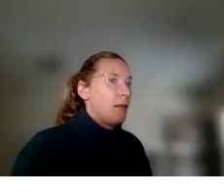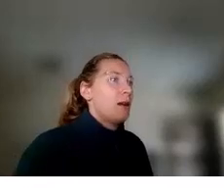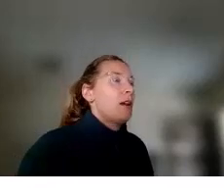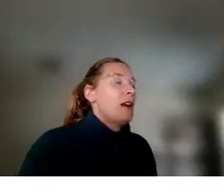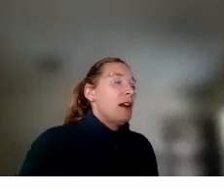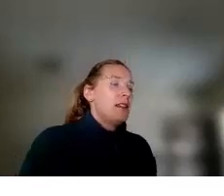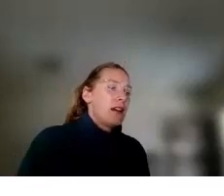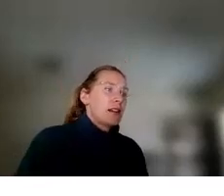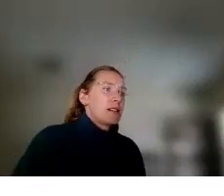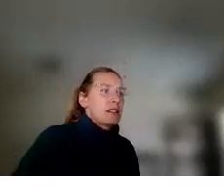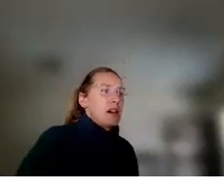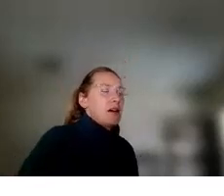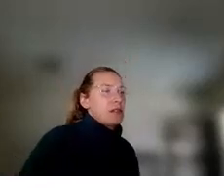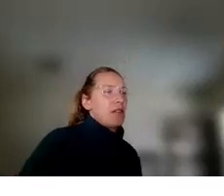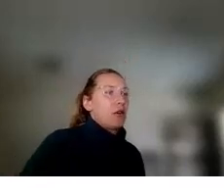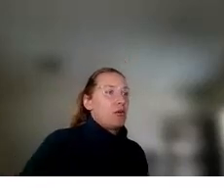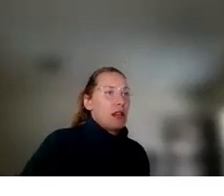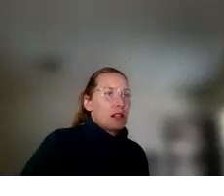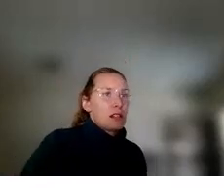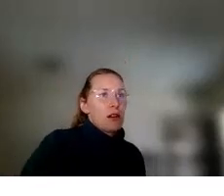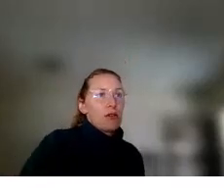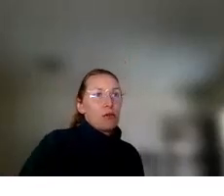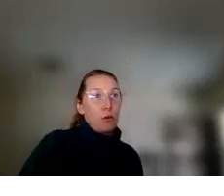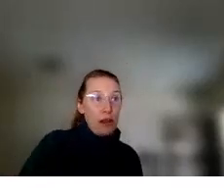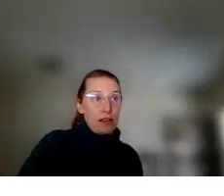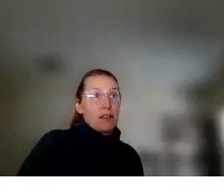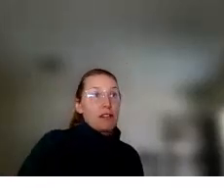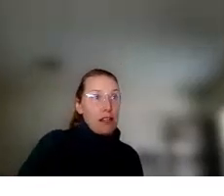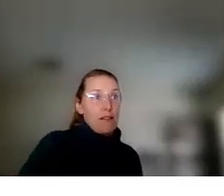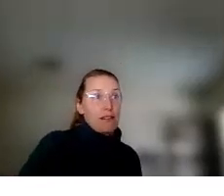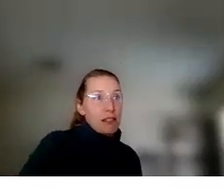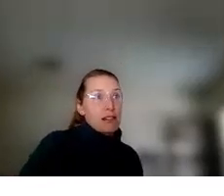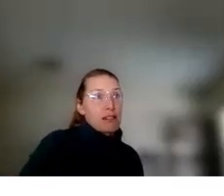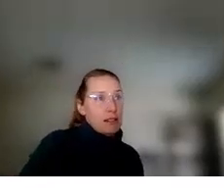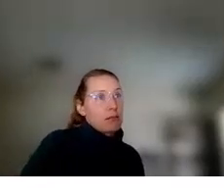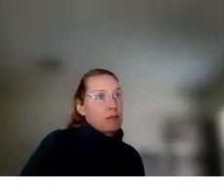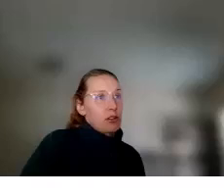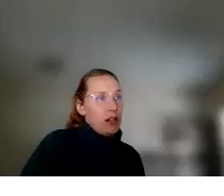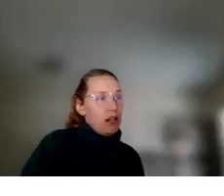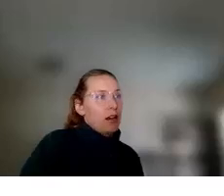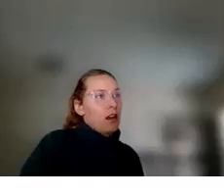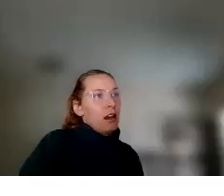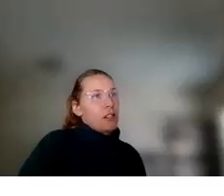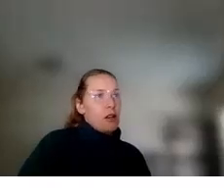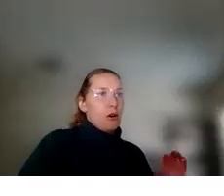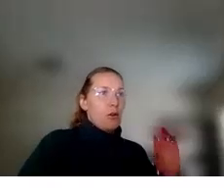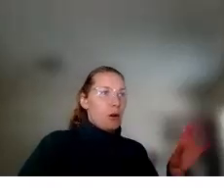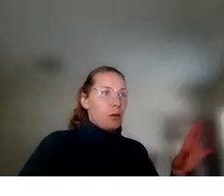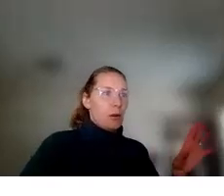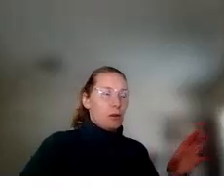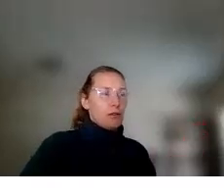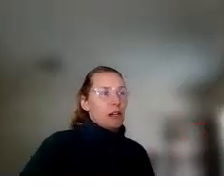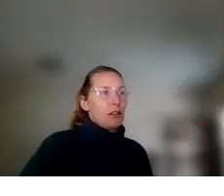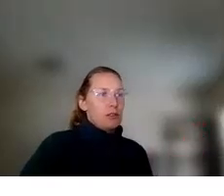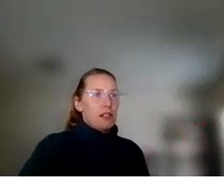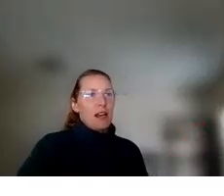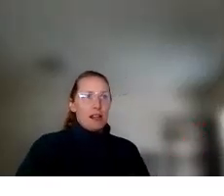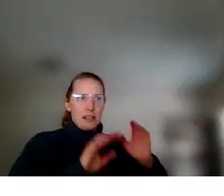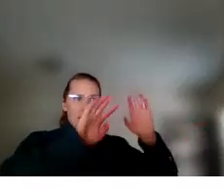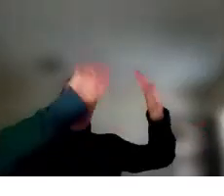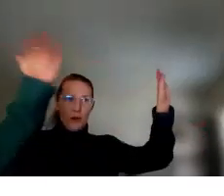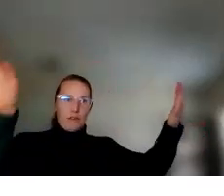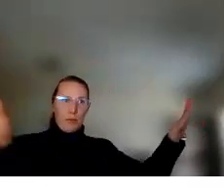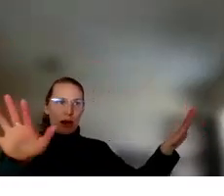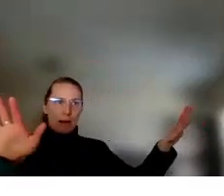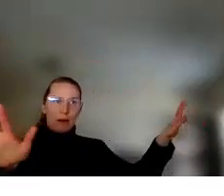will come in the next several weeks with CFC systems training. So what we'll tell you